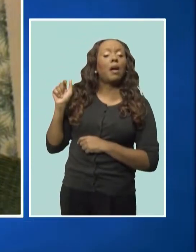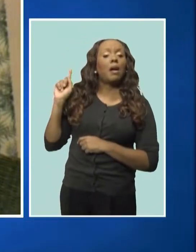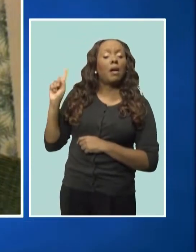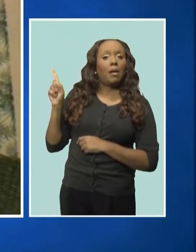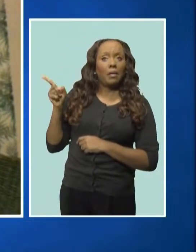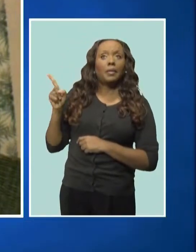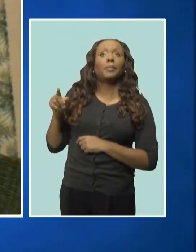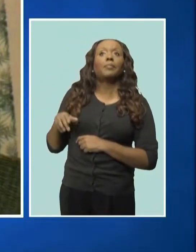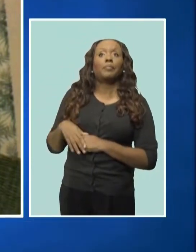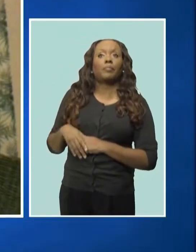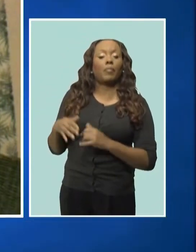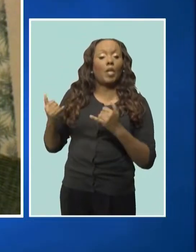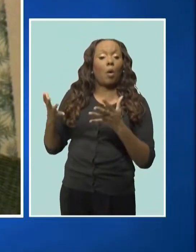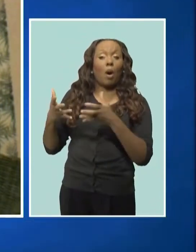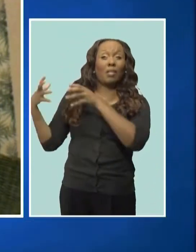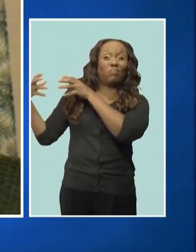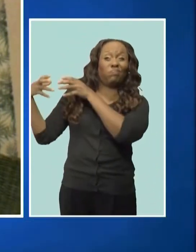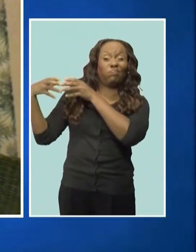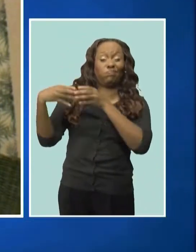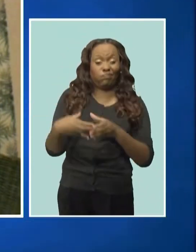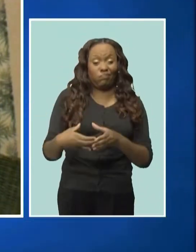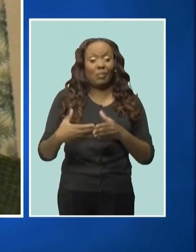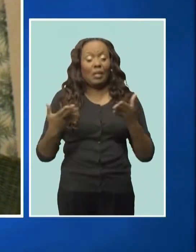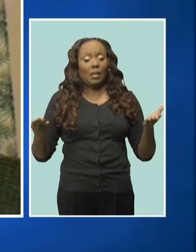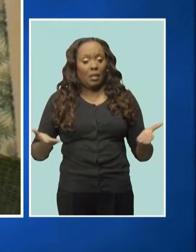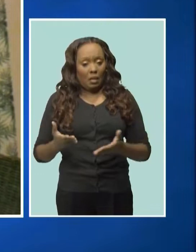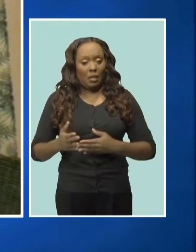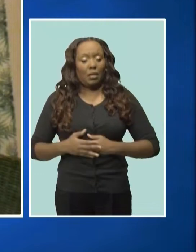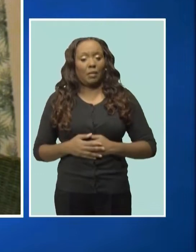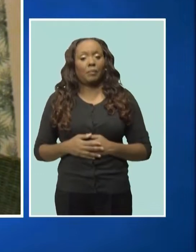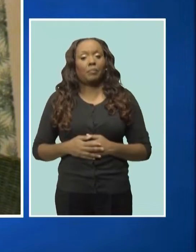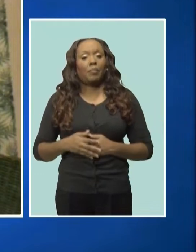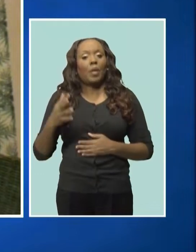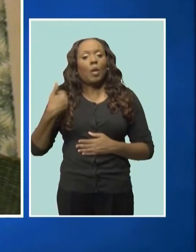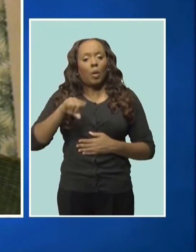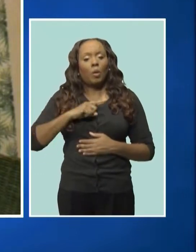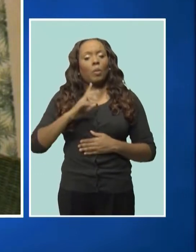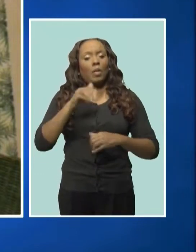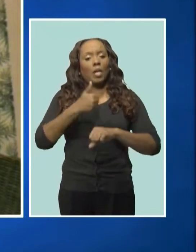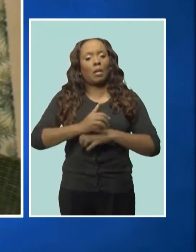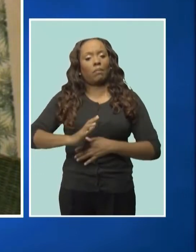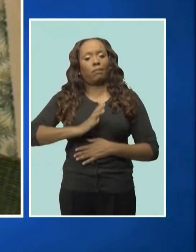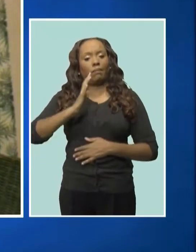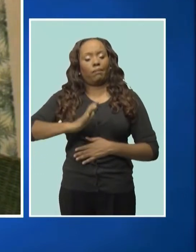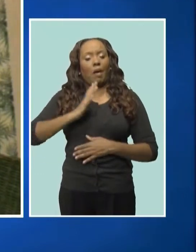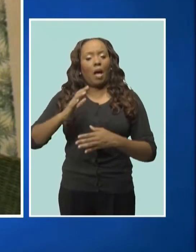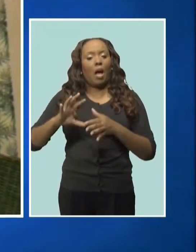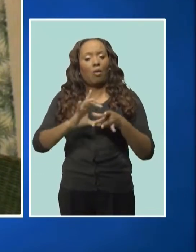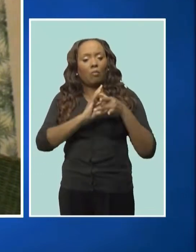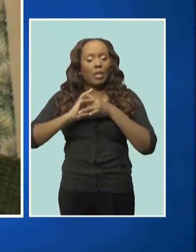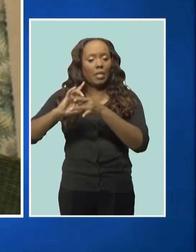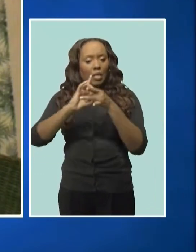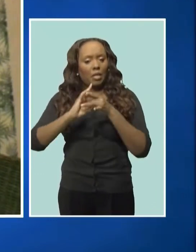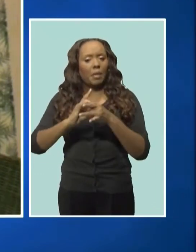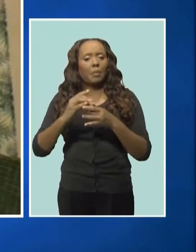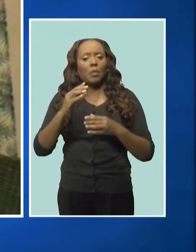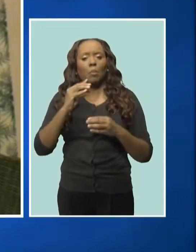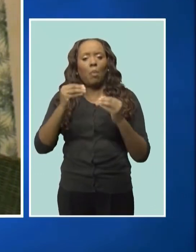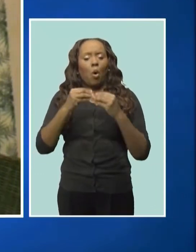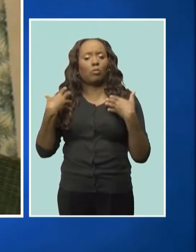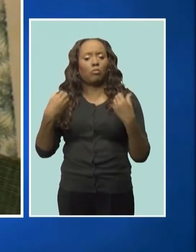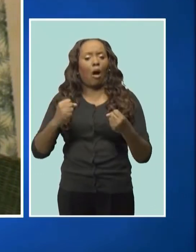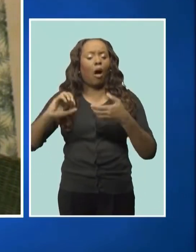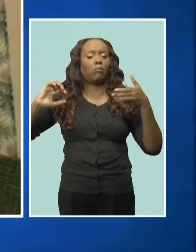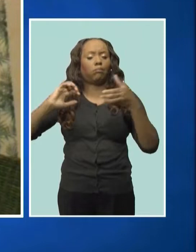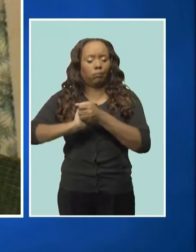of that memorandum of understanding that we would have established with Liberia. In the context of that